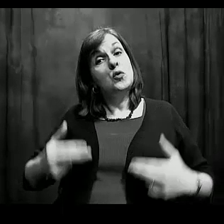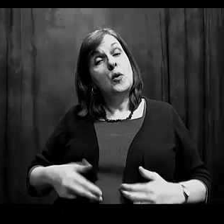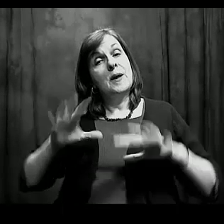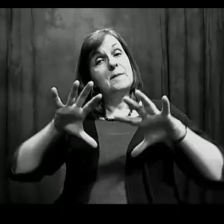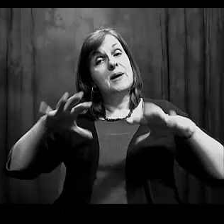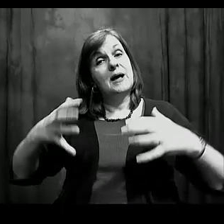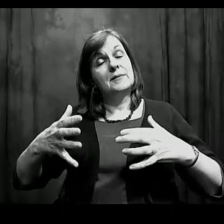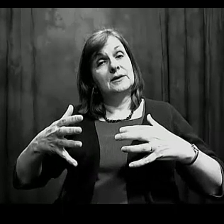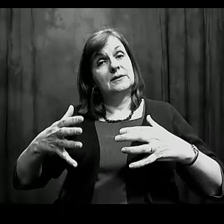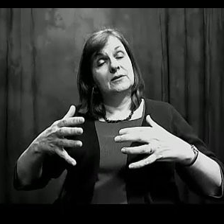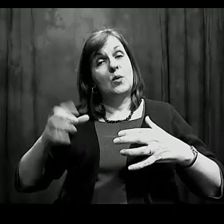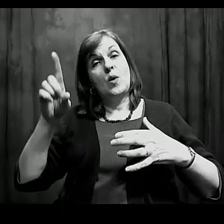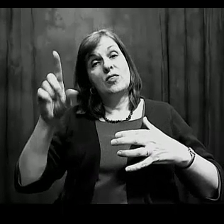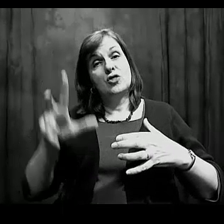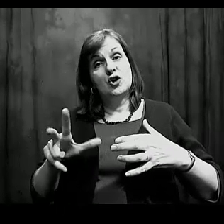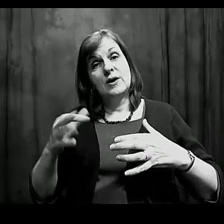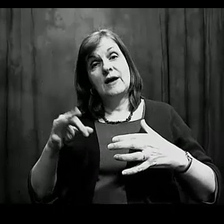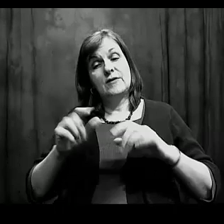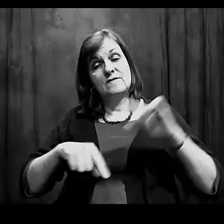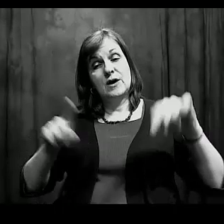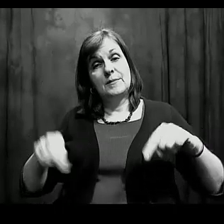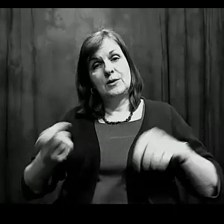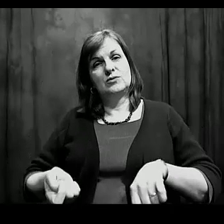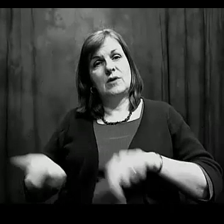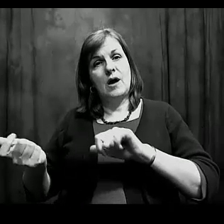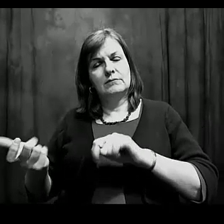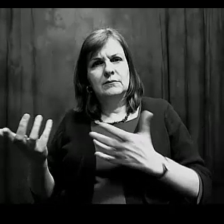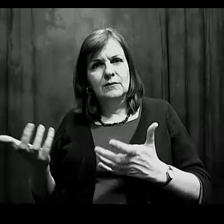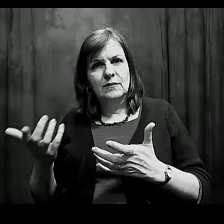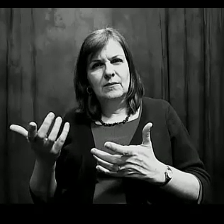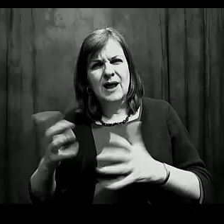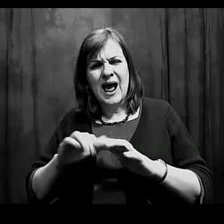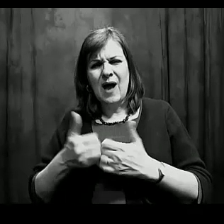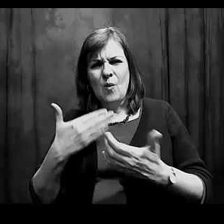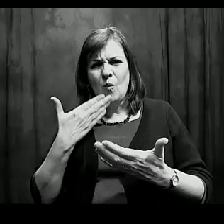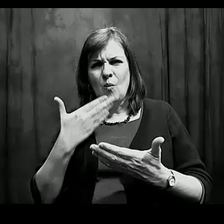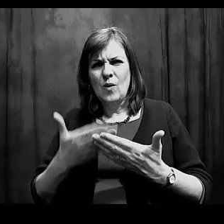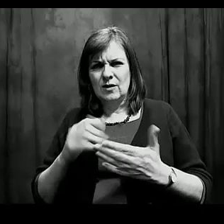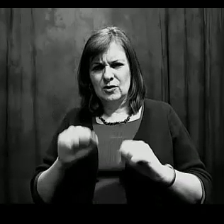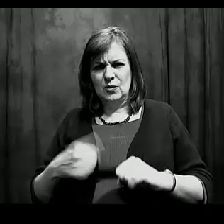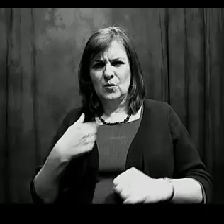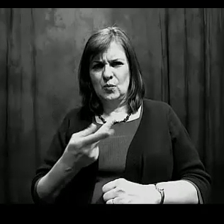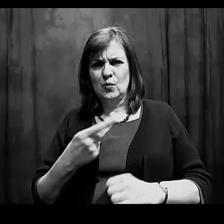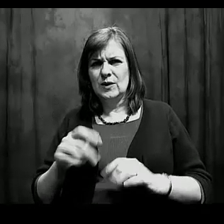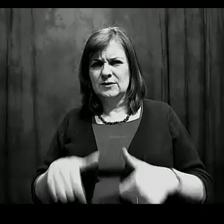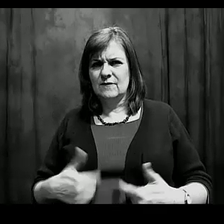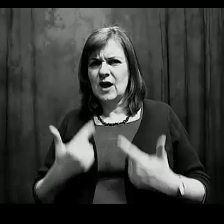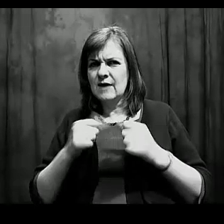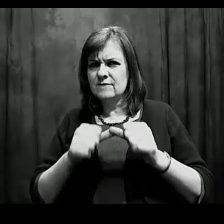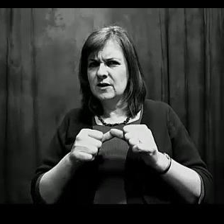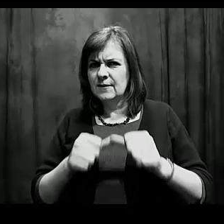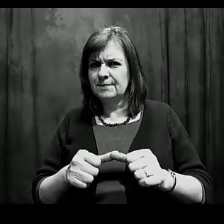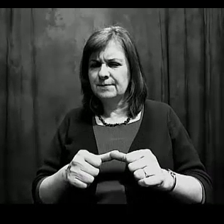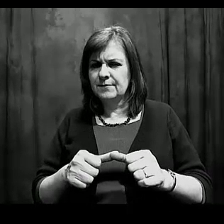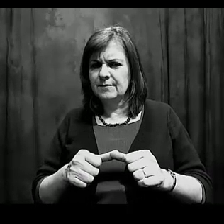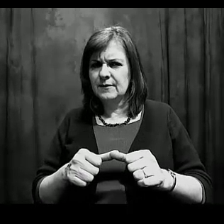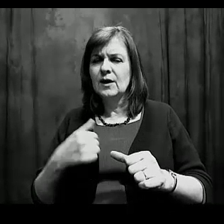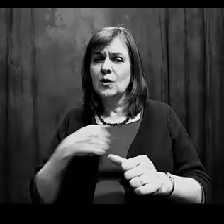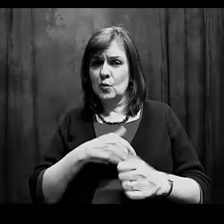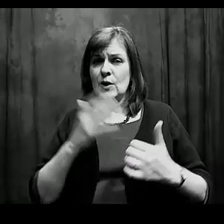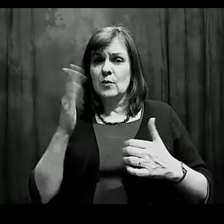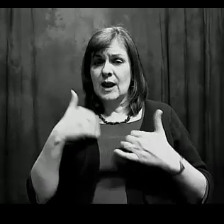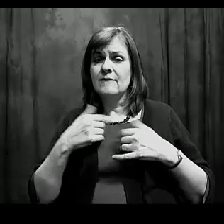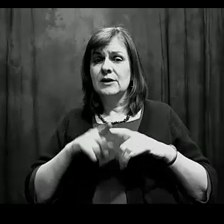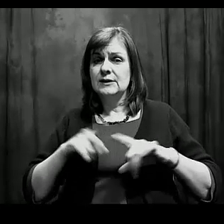human population lost 1/3 of its variability. How well do you think we'd survive? Certainly would be